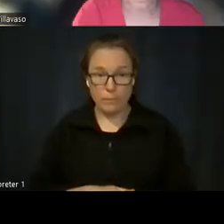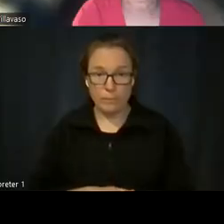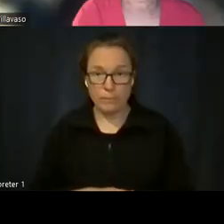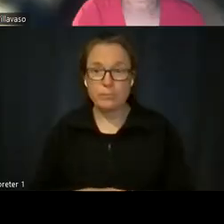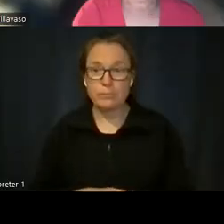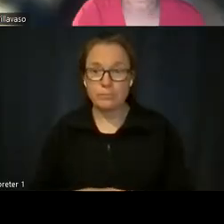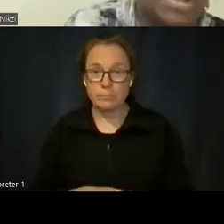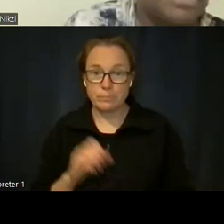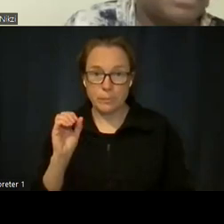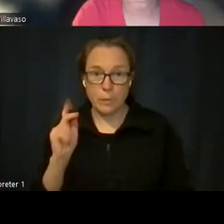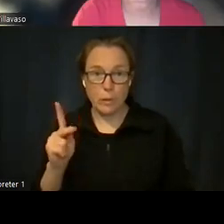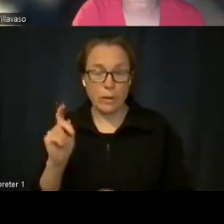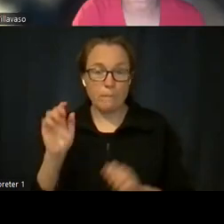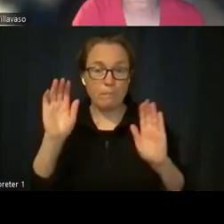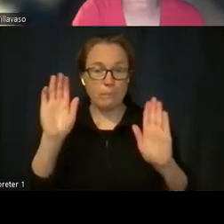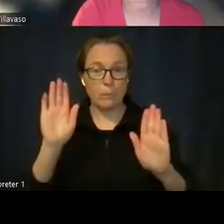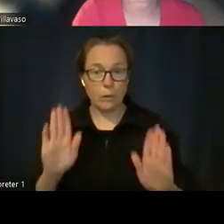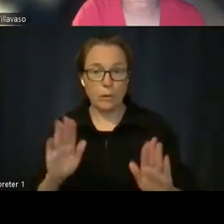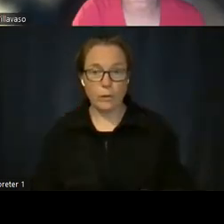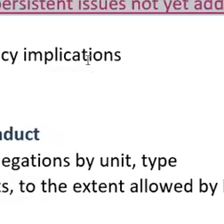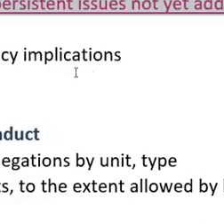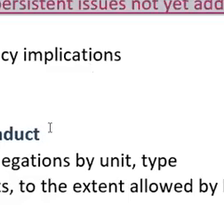Okay, fabulous.